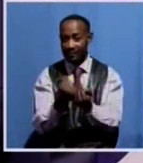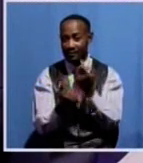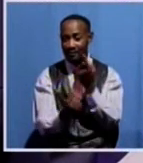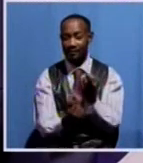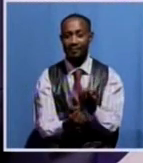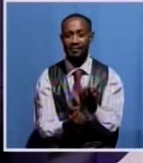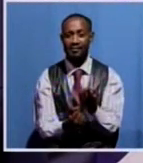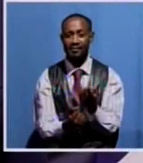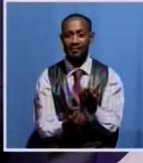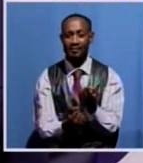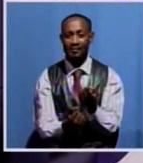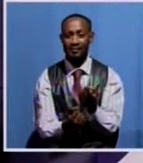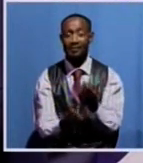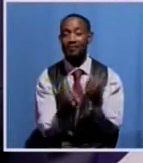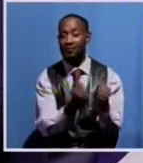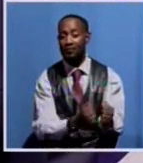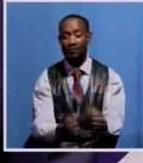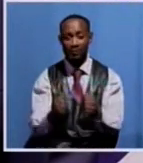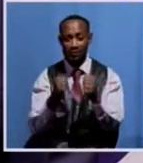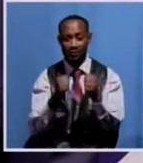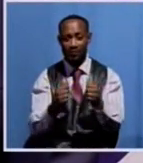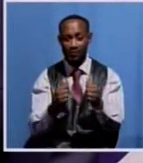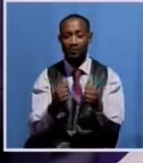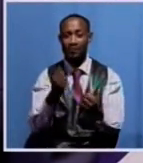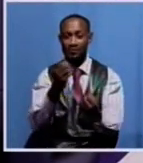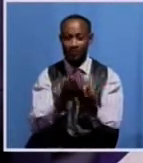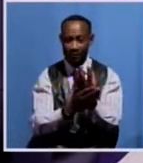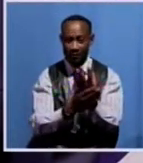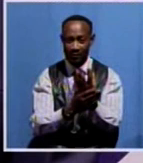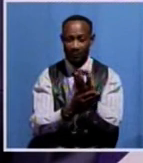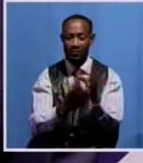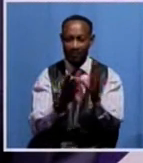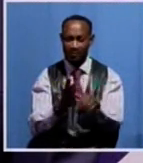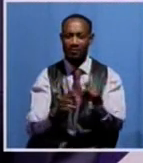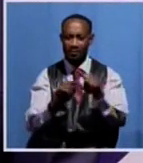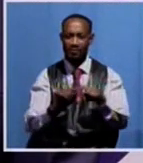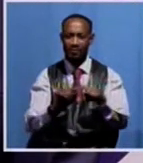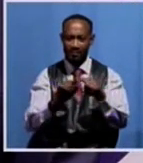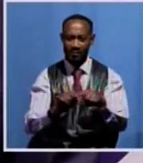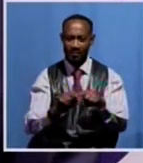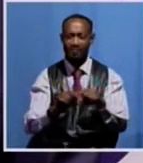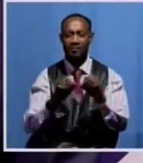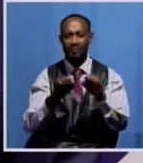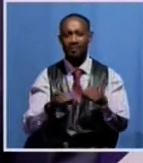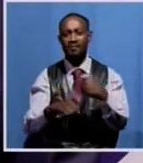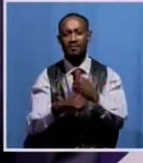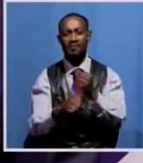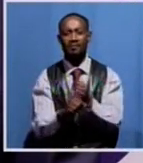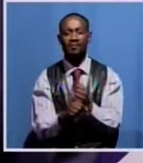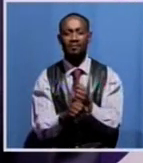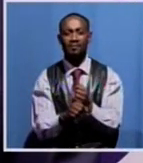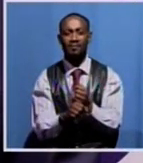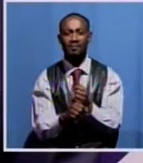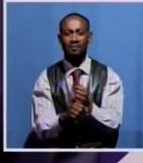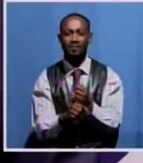a stronger trajectory in terms of growth, then we have an ability at that point to be able to